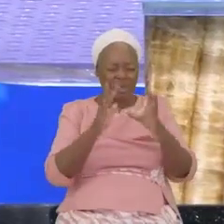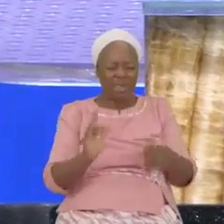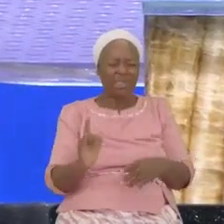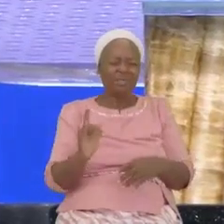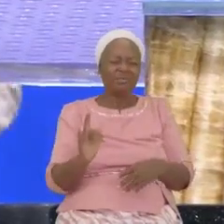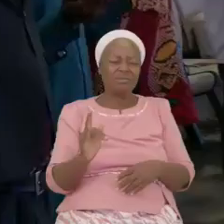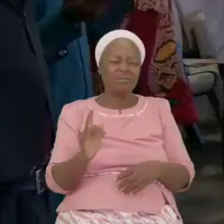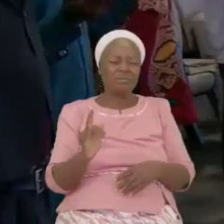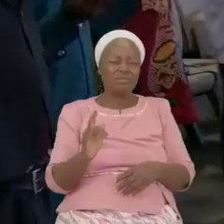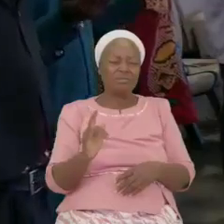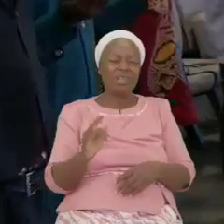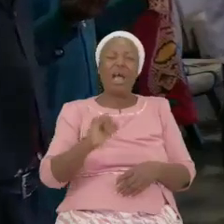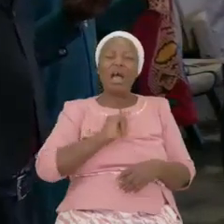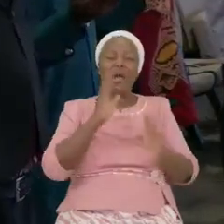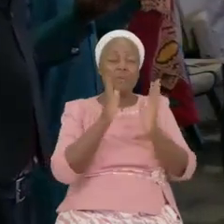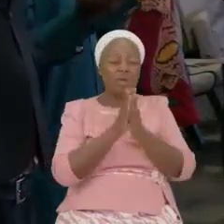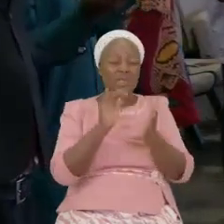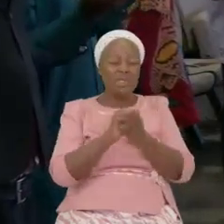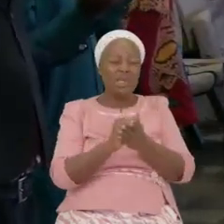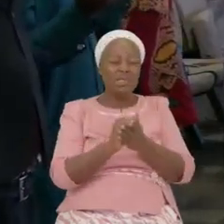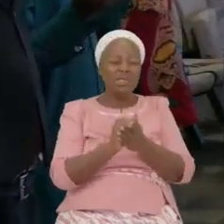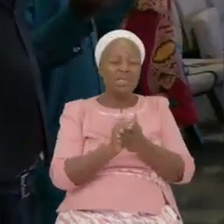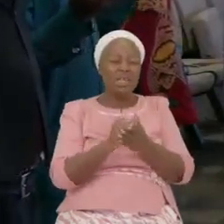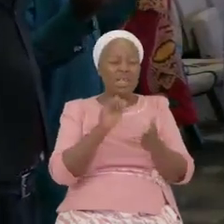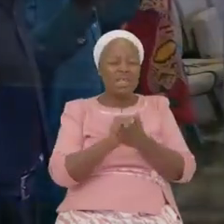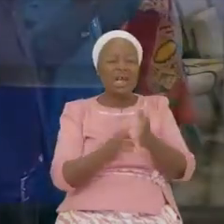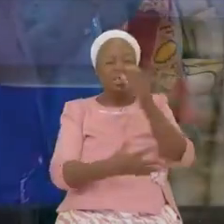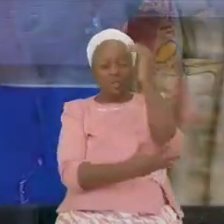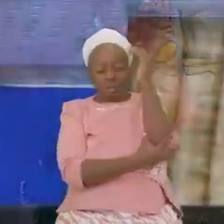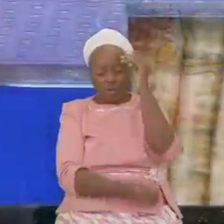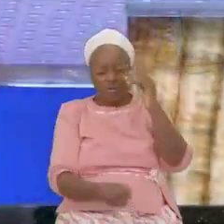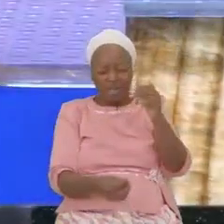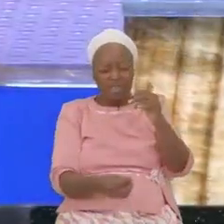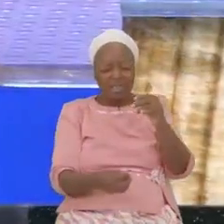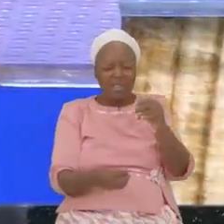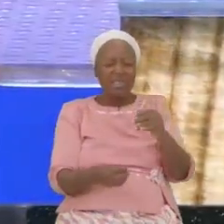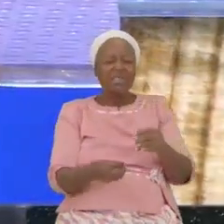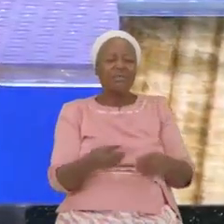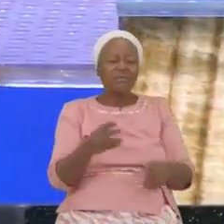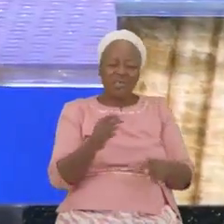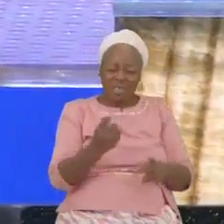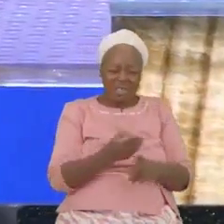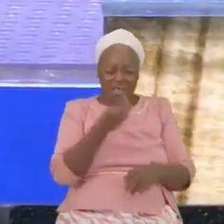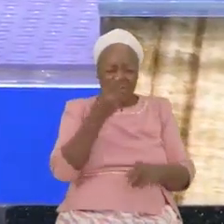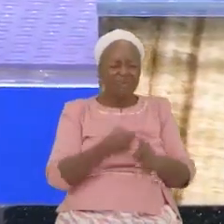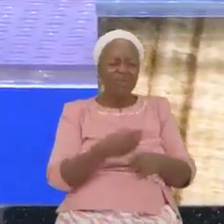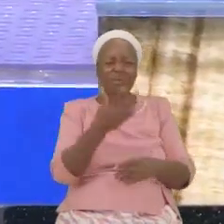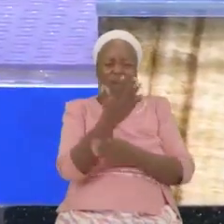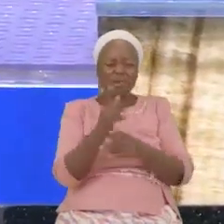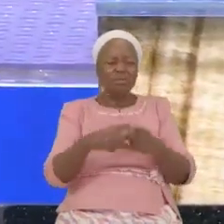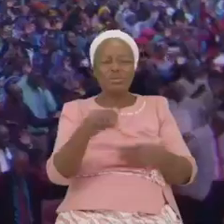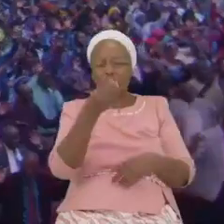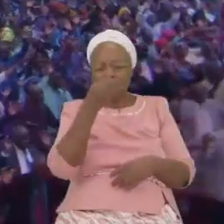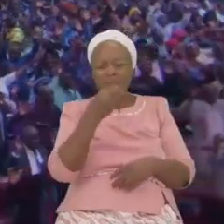abundantly. I pray that that poverty, penury, take from hand to mouth, cancel it from